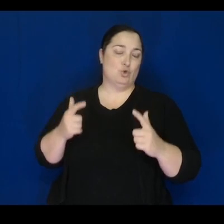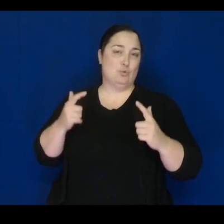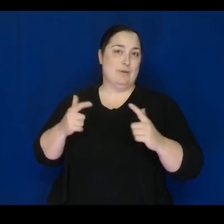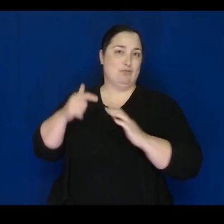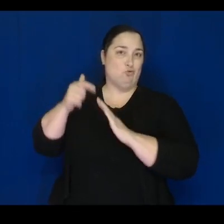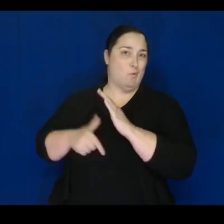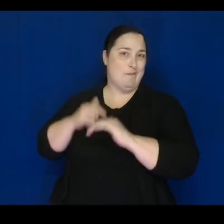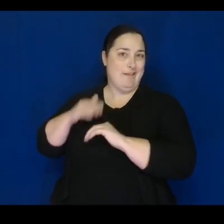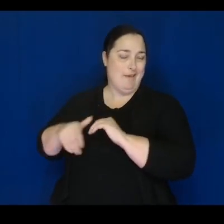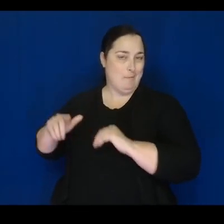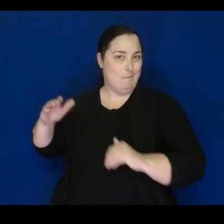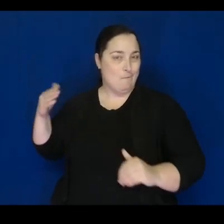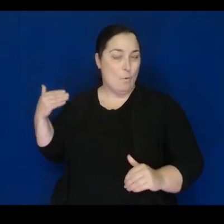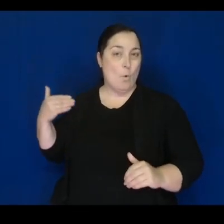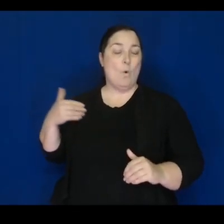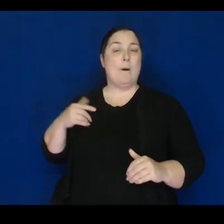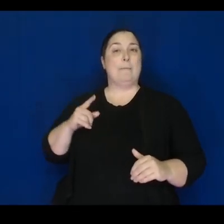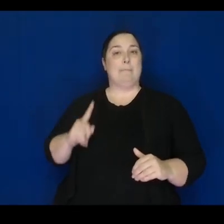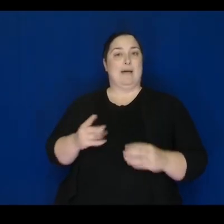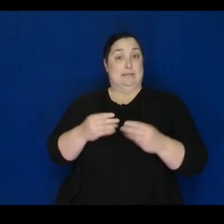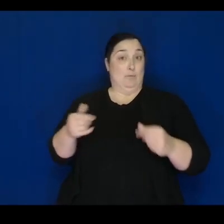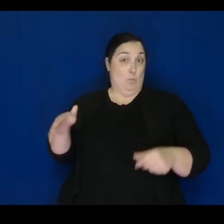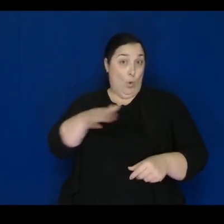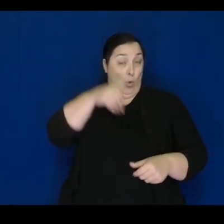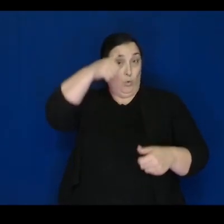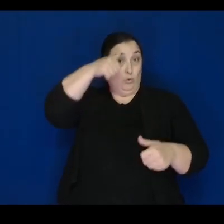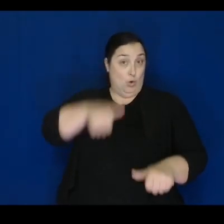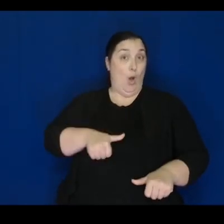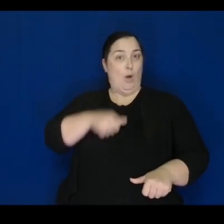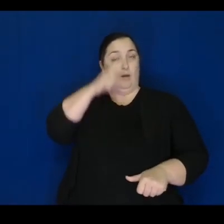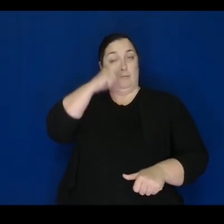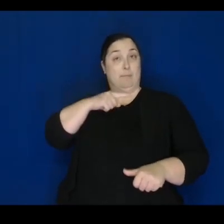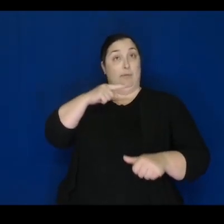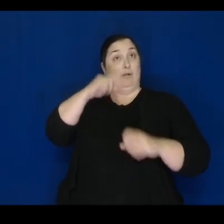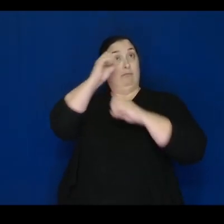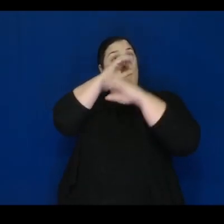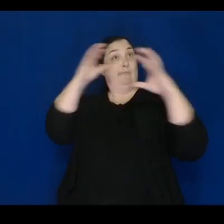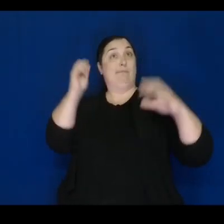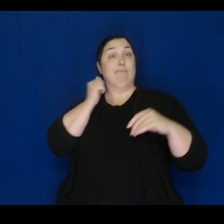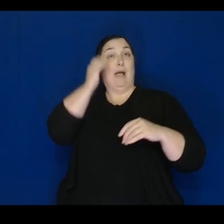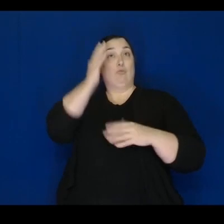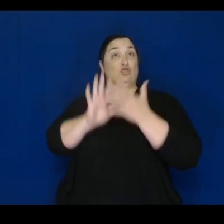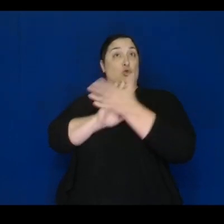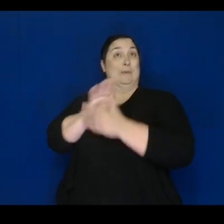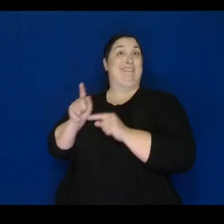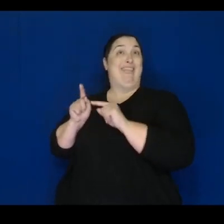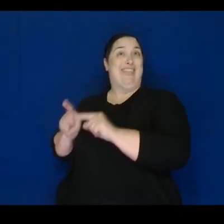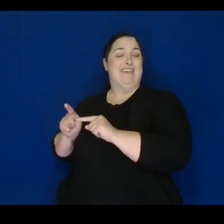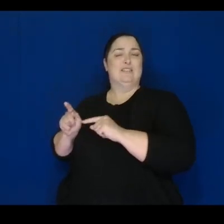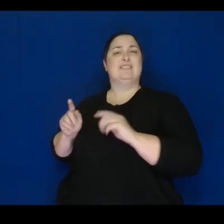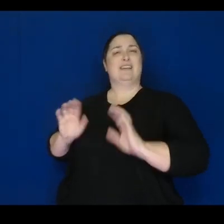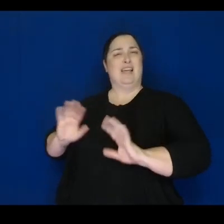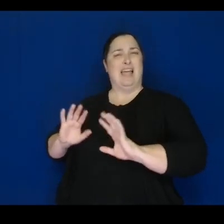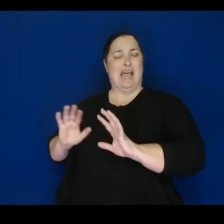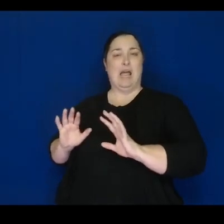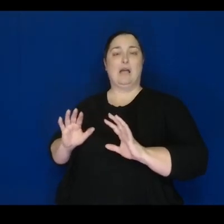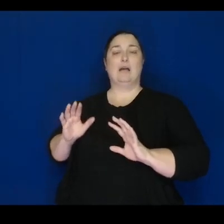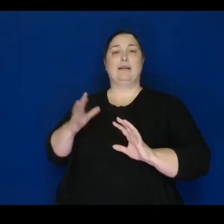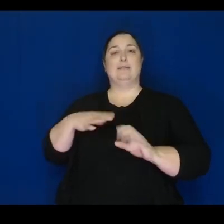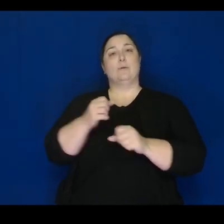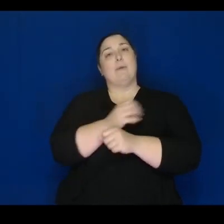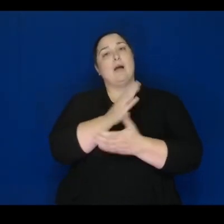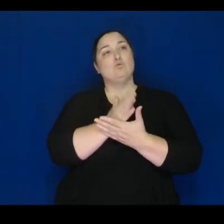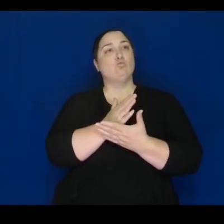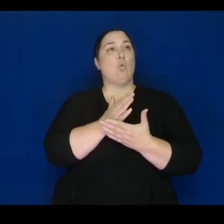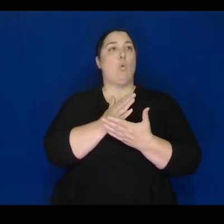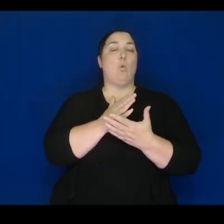deeper before, but it's something that we all know about, and really getting the language right I think is really important,